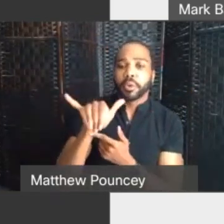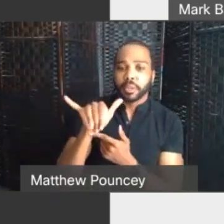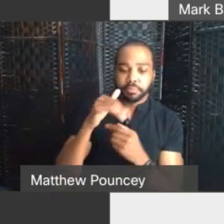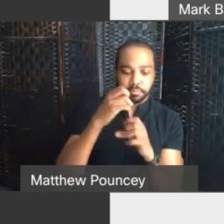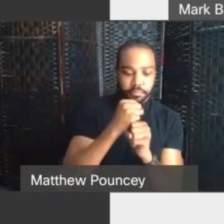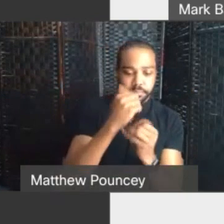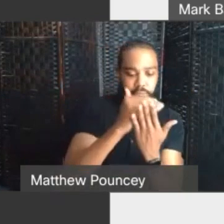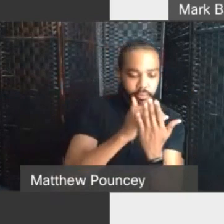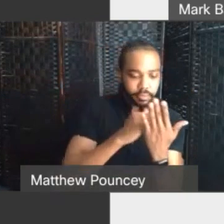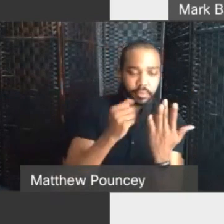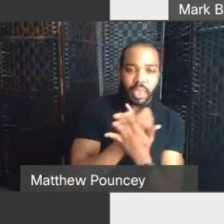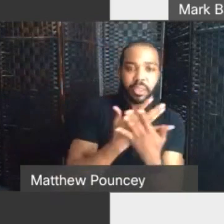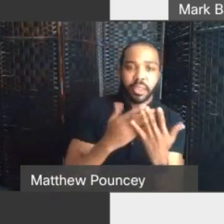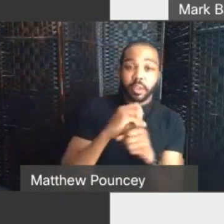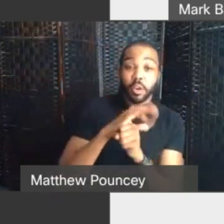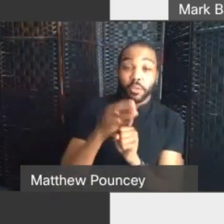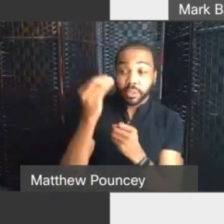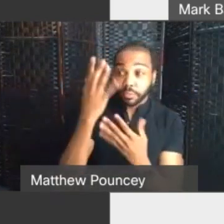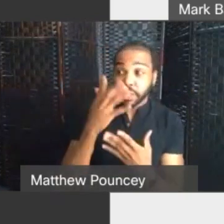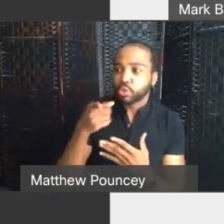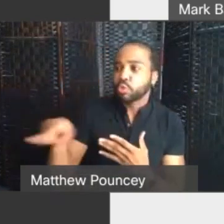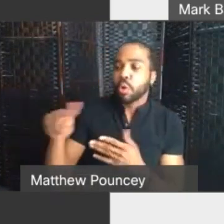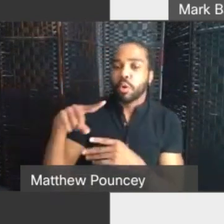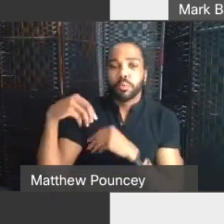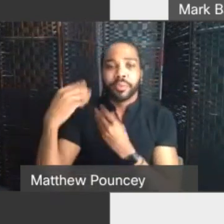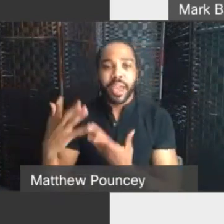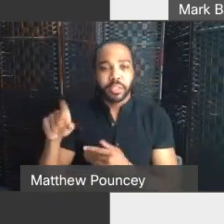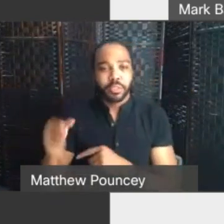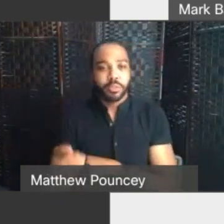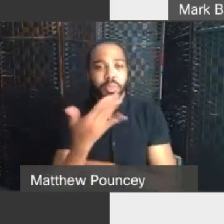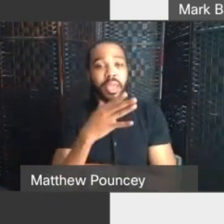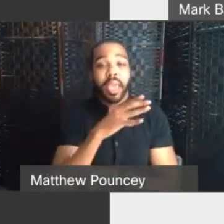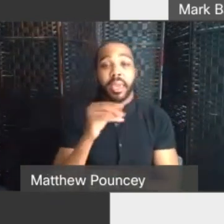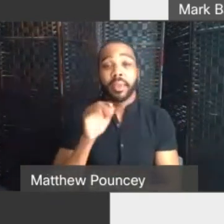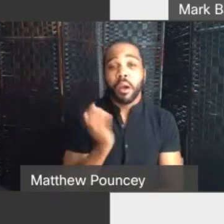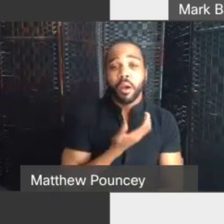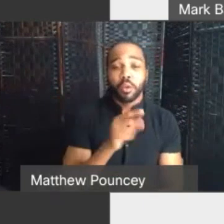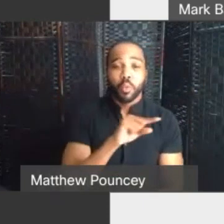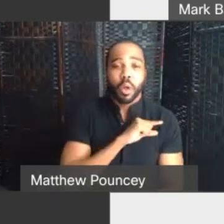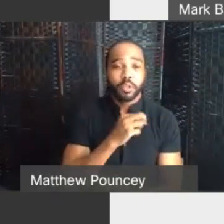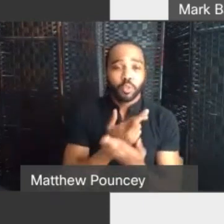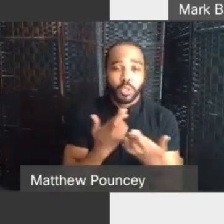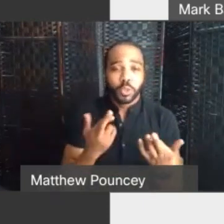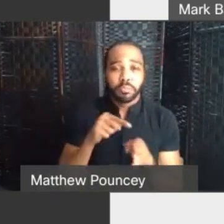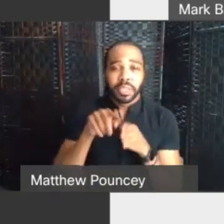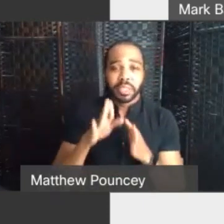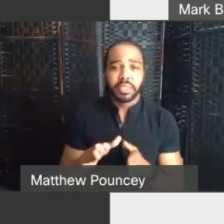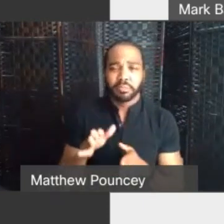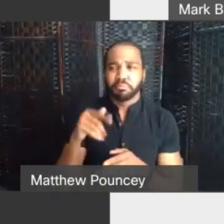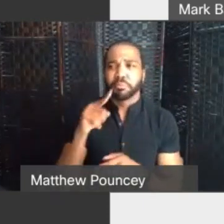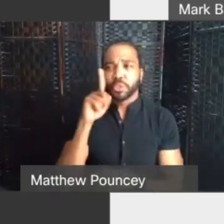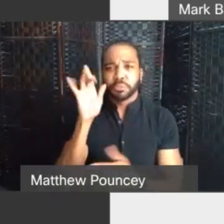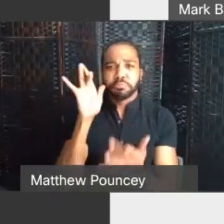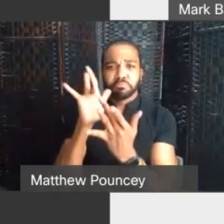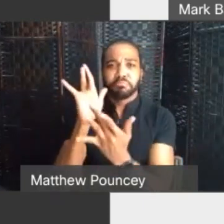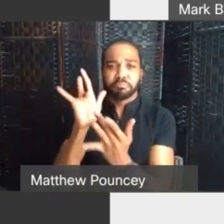submitting, COVID-related data, and our quality resource specialists, I'm pretty sure, are reaching out each week